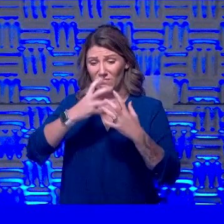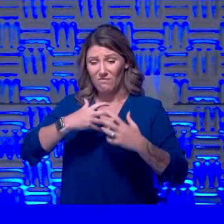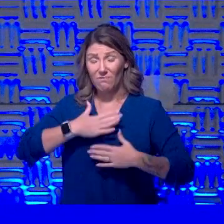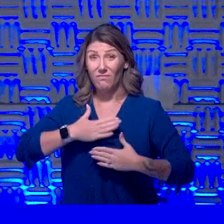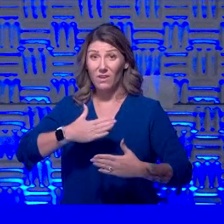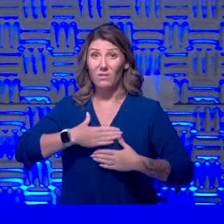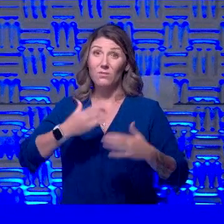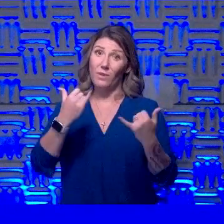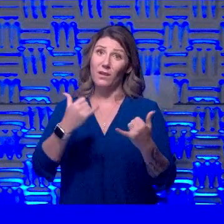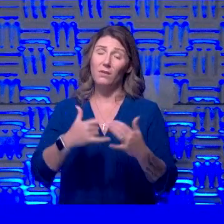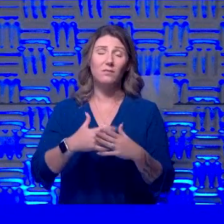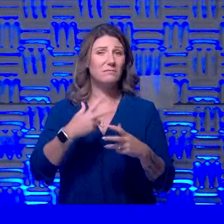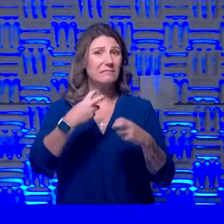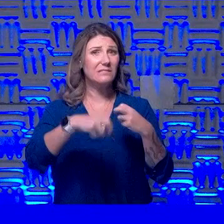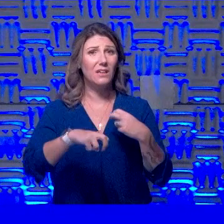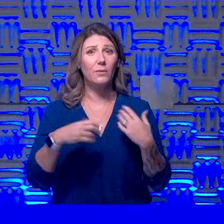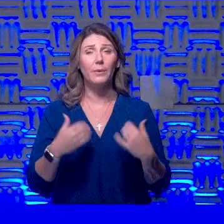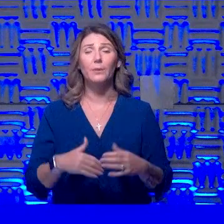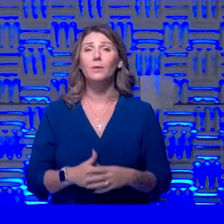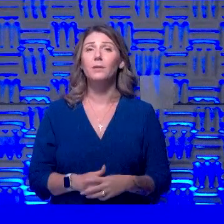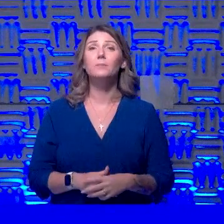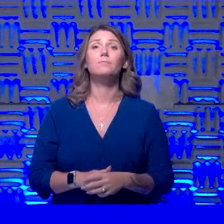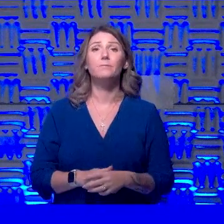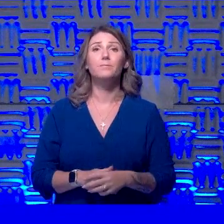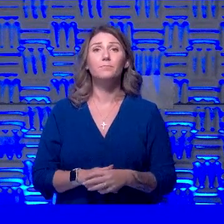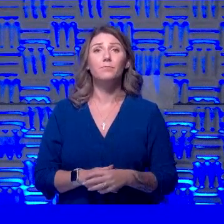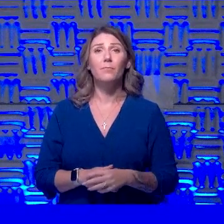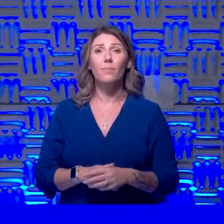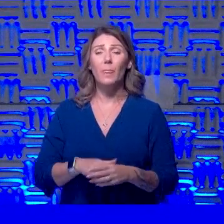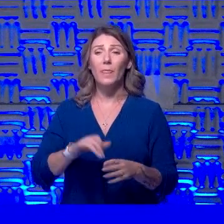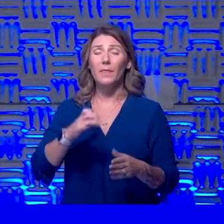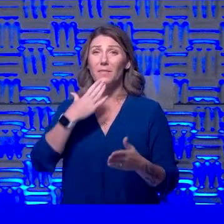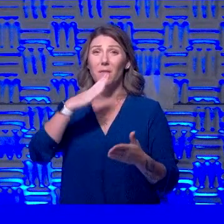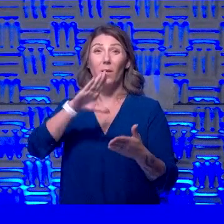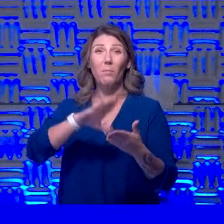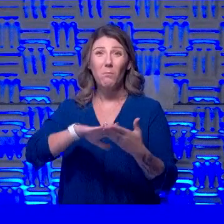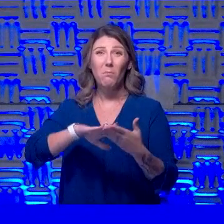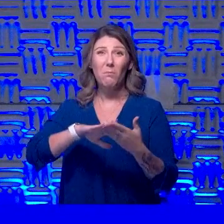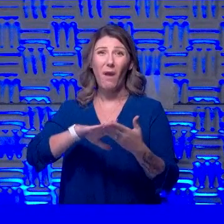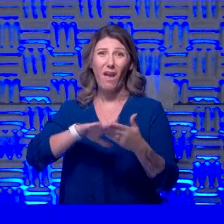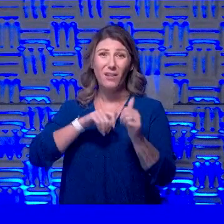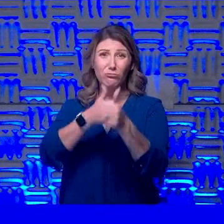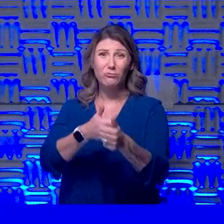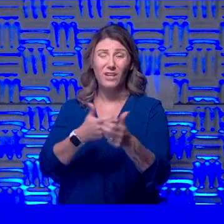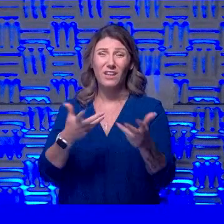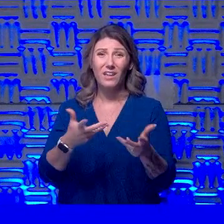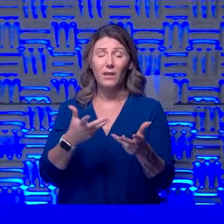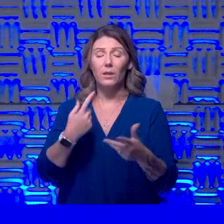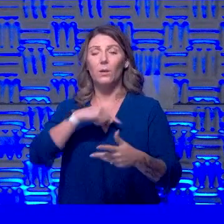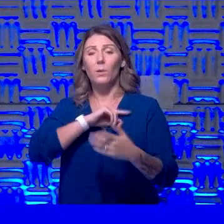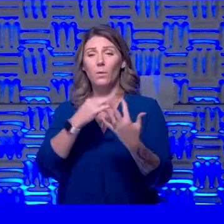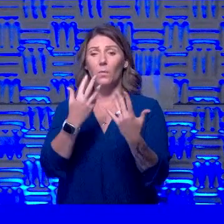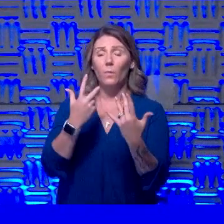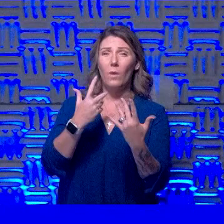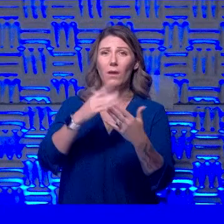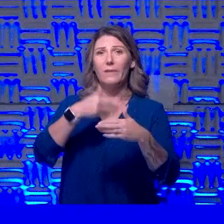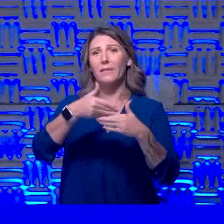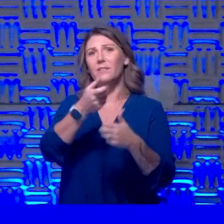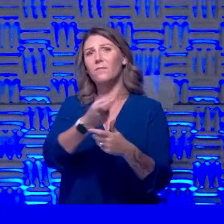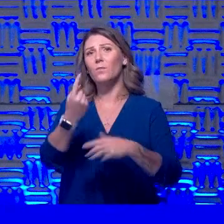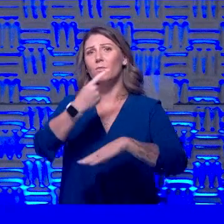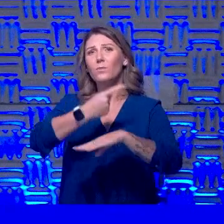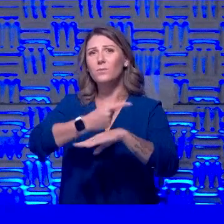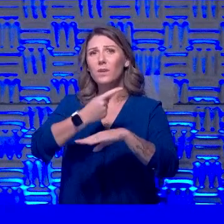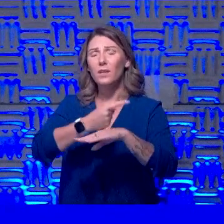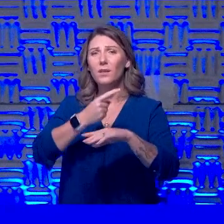the ventilator right now. Yeah, that's tough. So this is a bad trend. Again, we will wait to see what happens over the next few days, but certainly